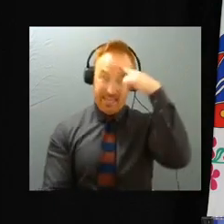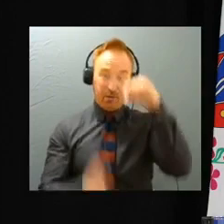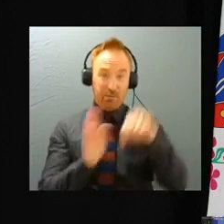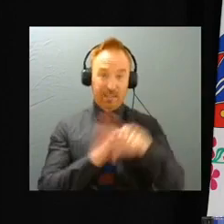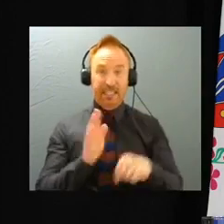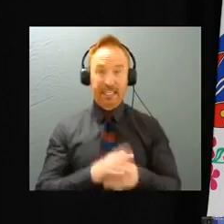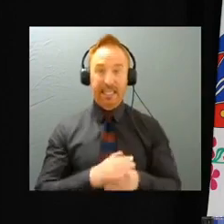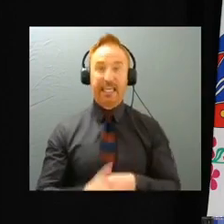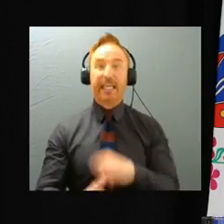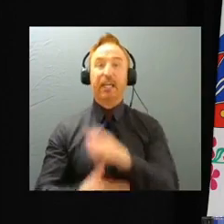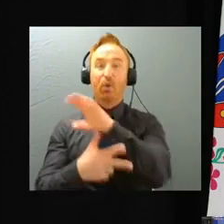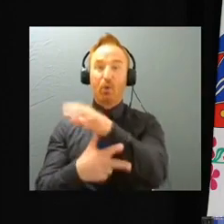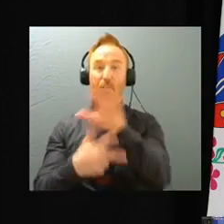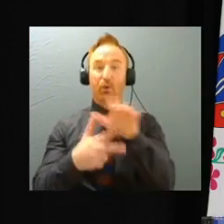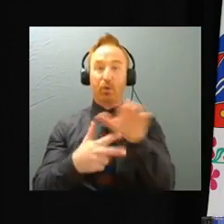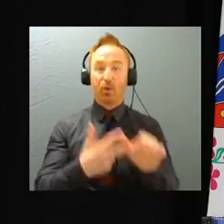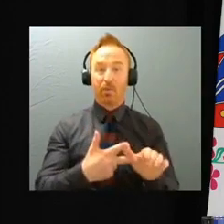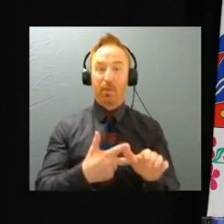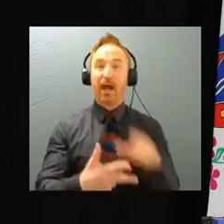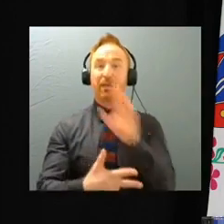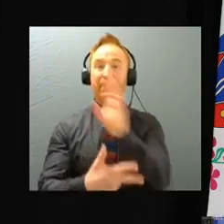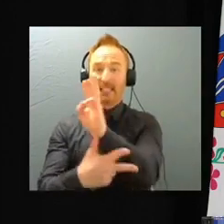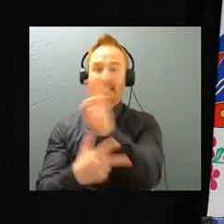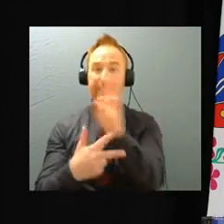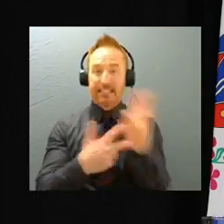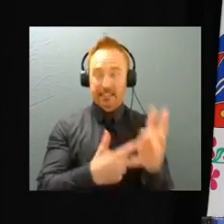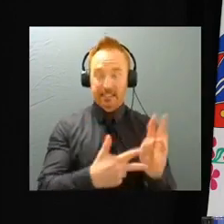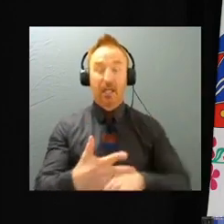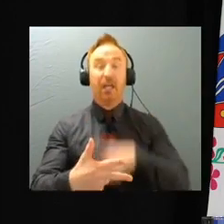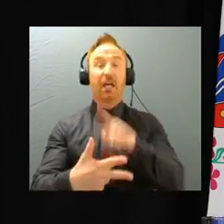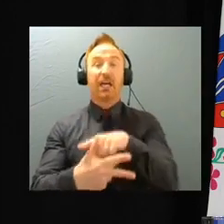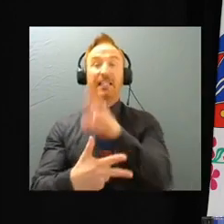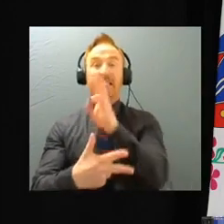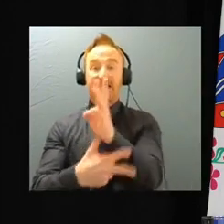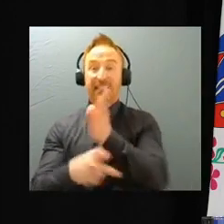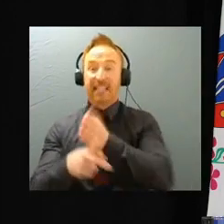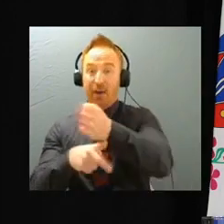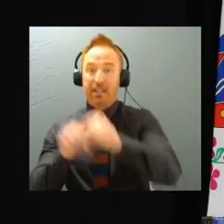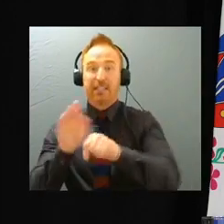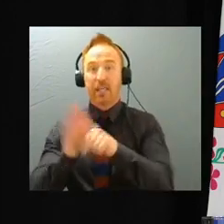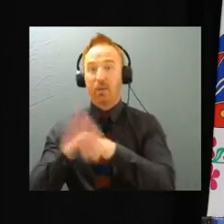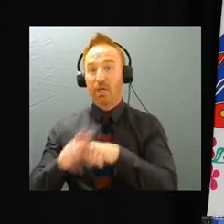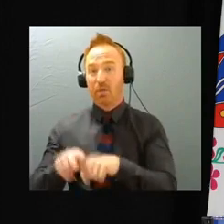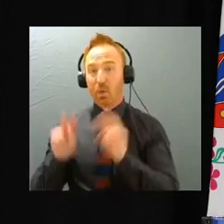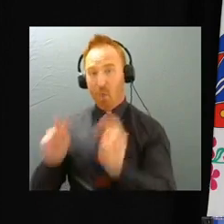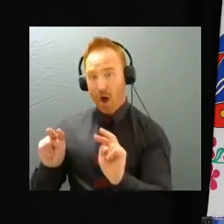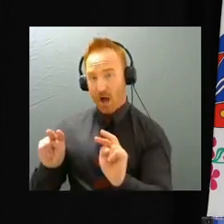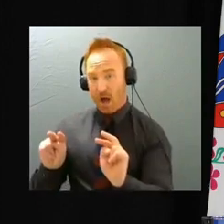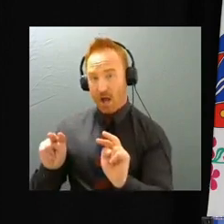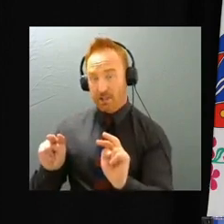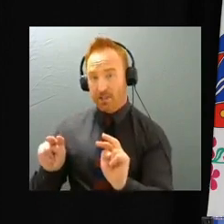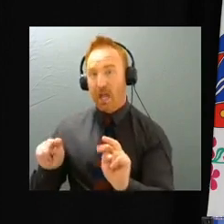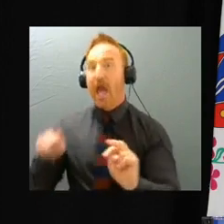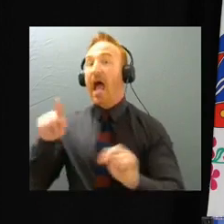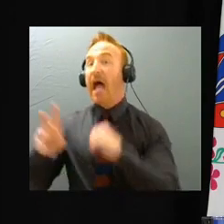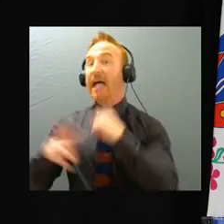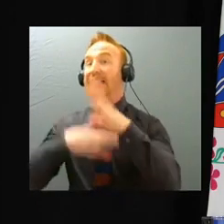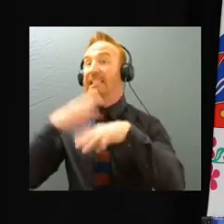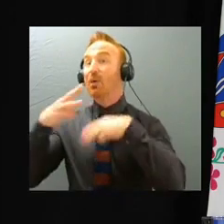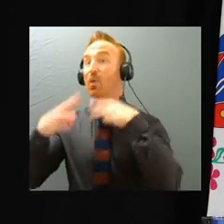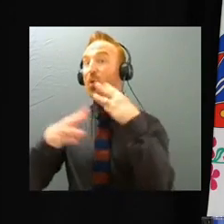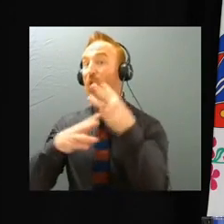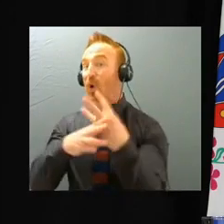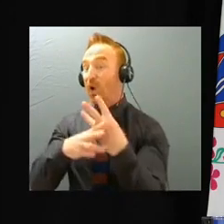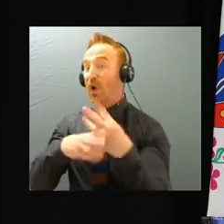The first group of 6 is the 6 areas we will be keeping a watch over. As we start to emerge back into the world, I and my